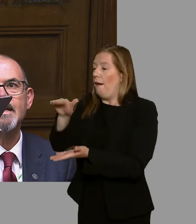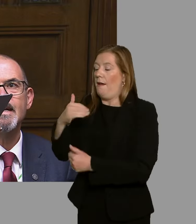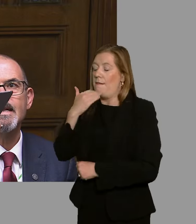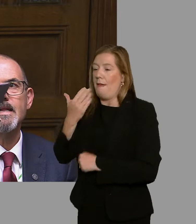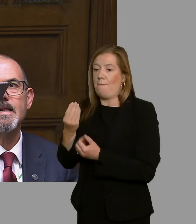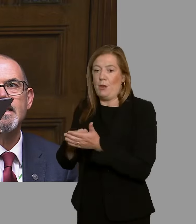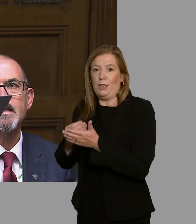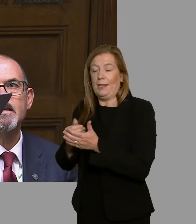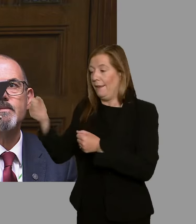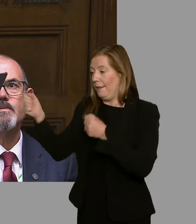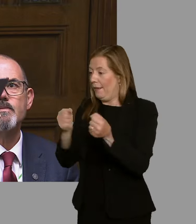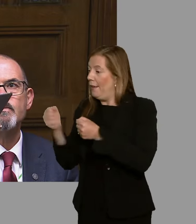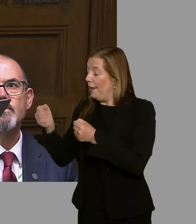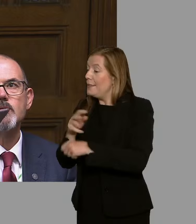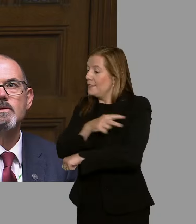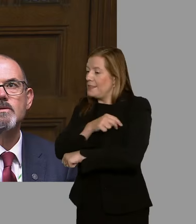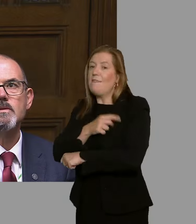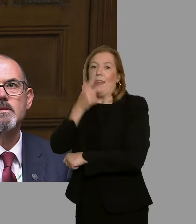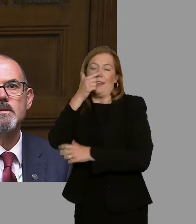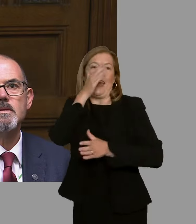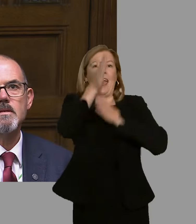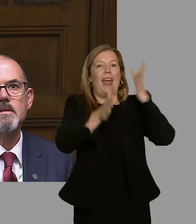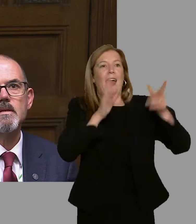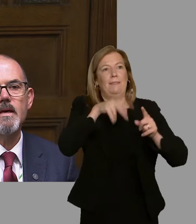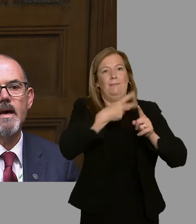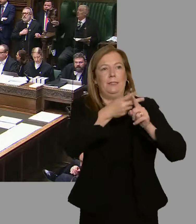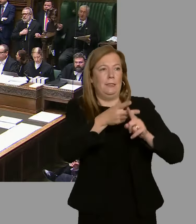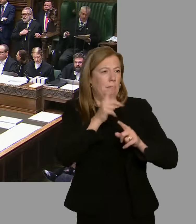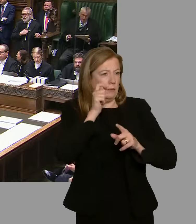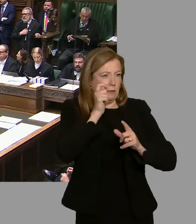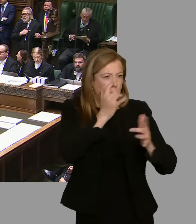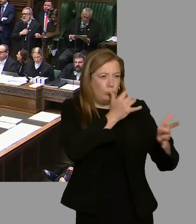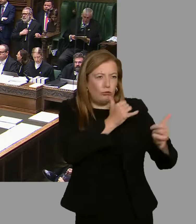act swiftly and effectively to protect communities like mine?